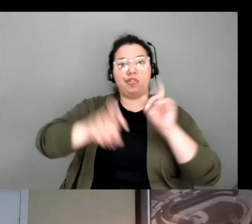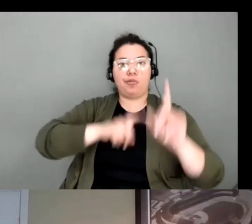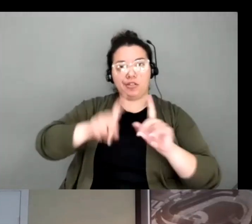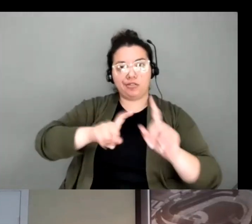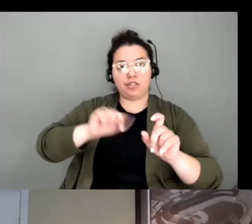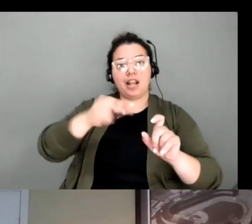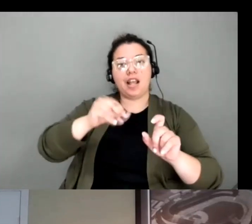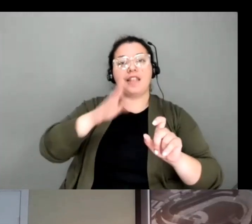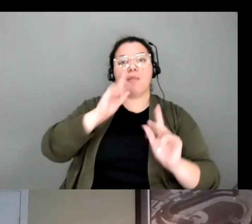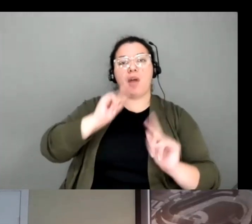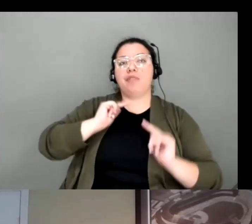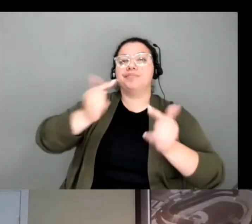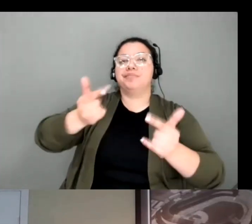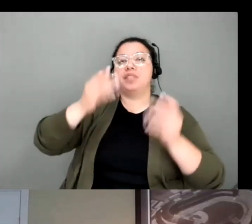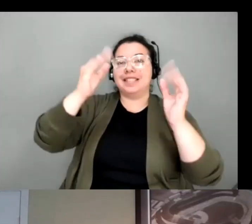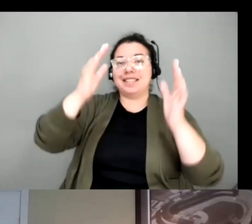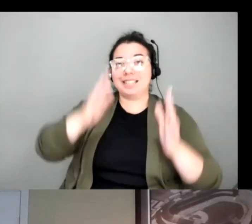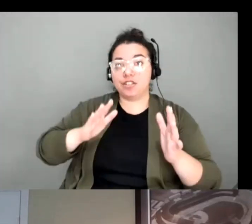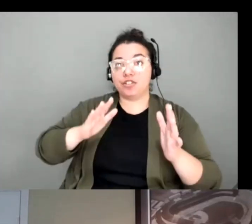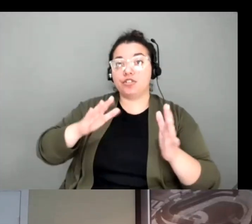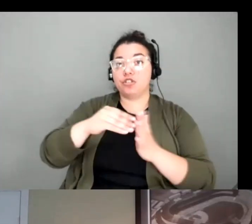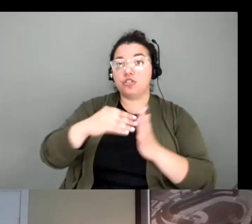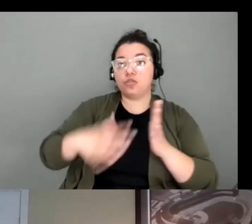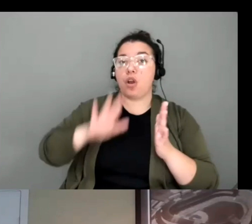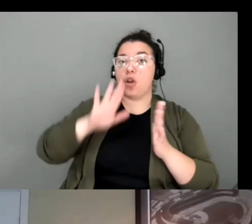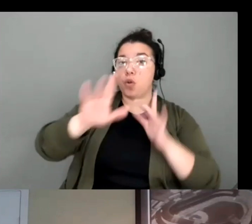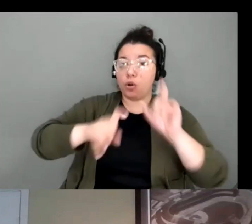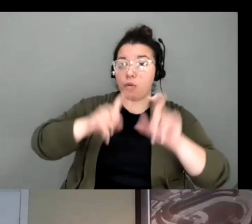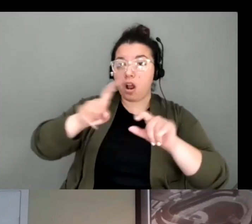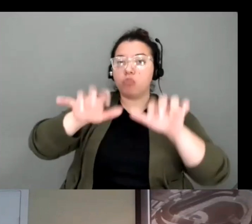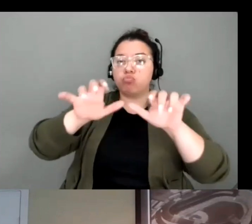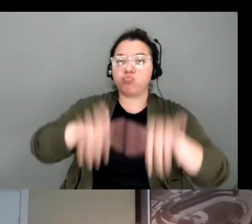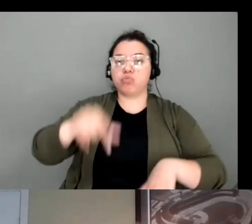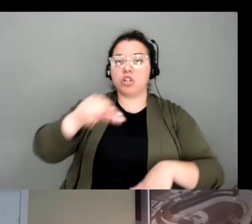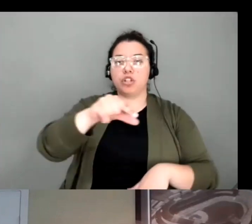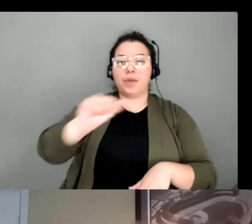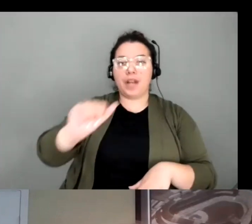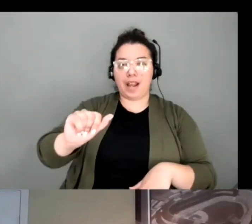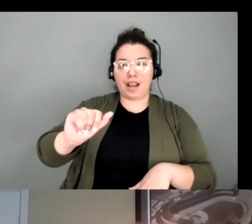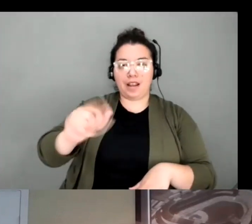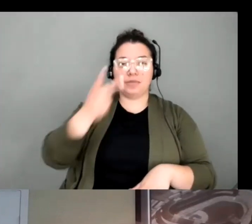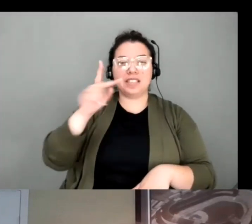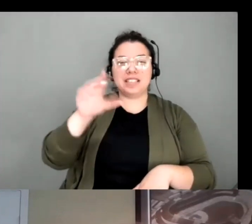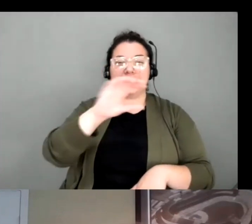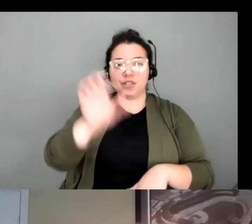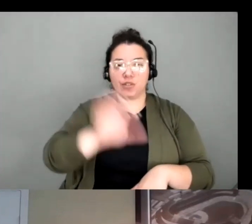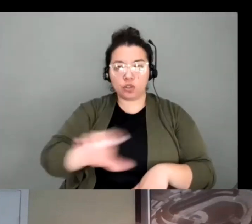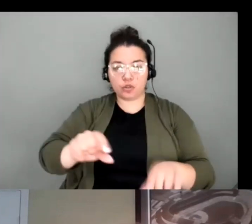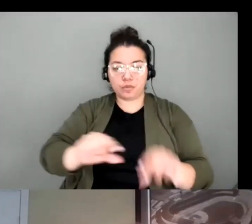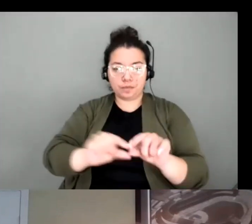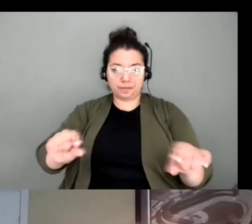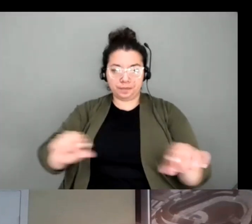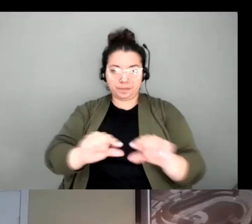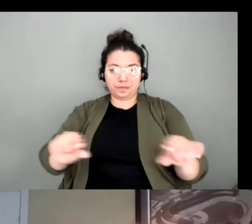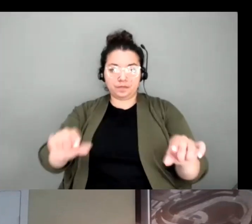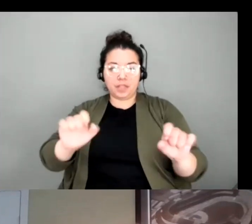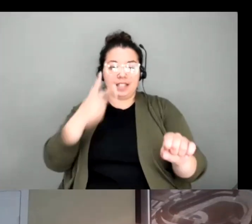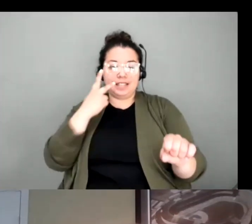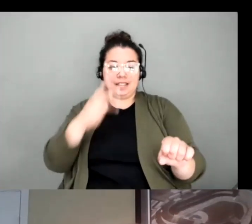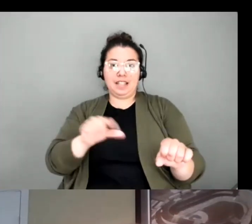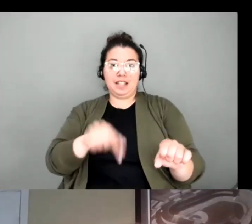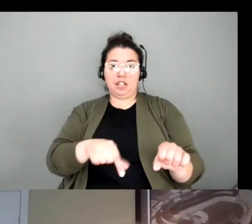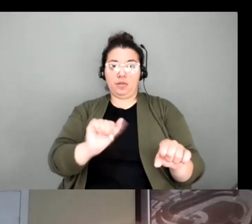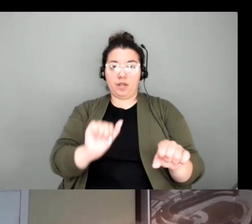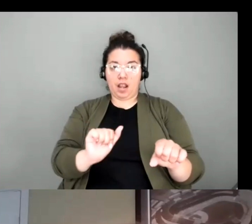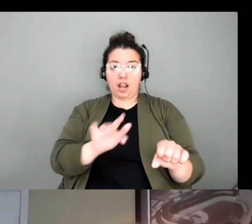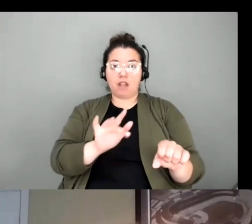own questions in the Q&A area of Zoom. If you look on that bottom row, it says Q&A. Please put any questions